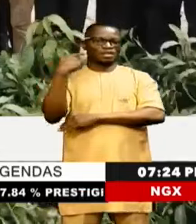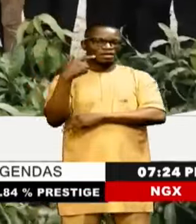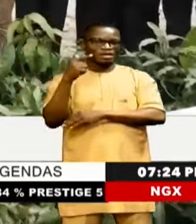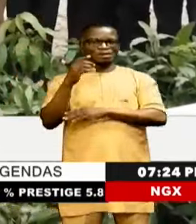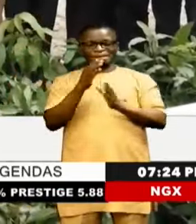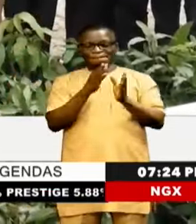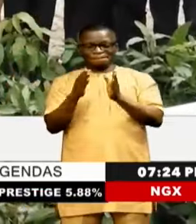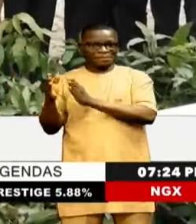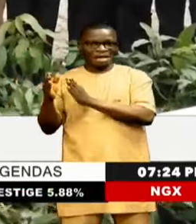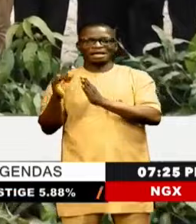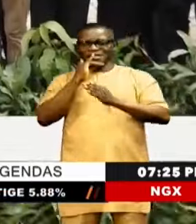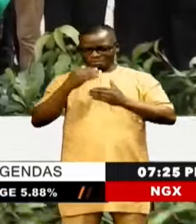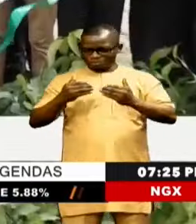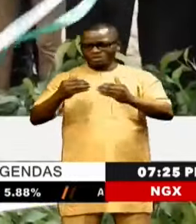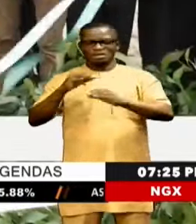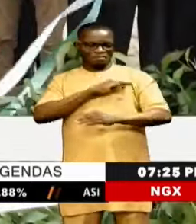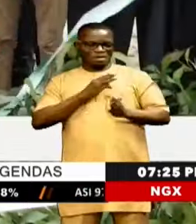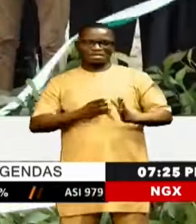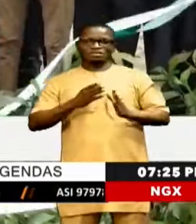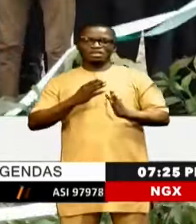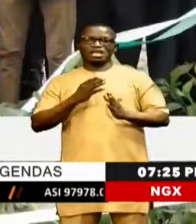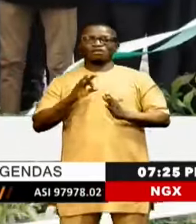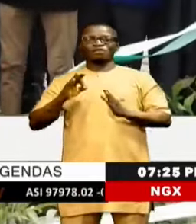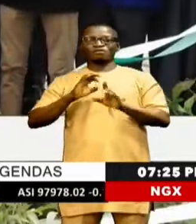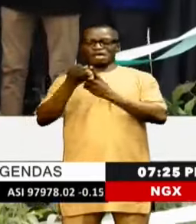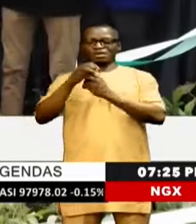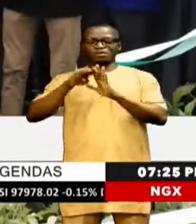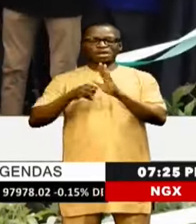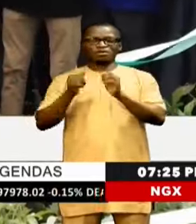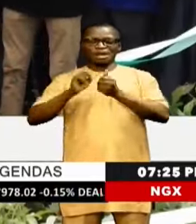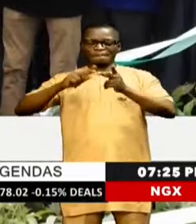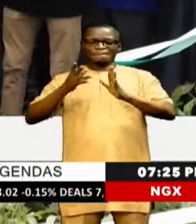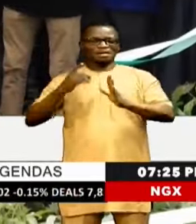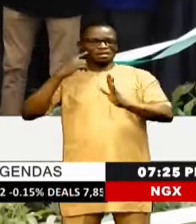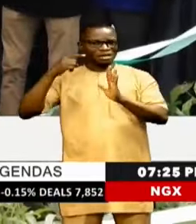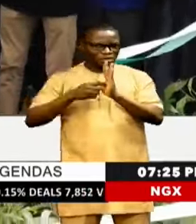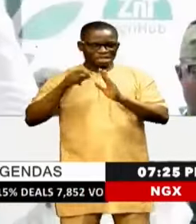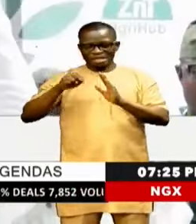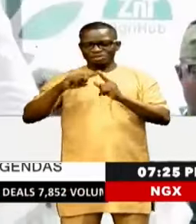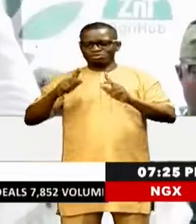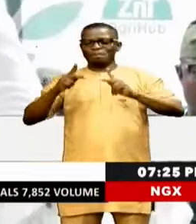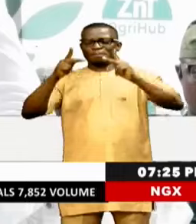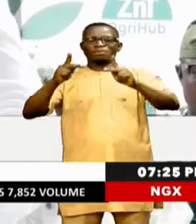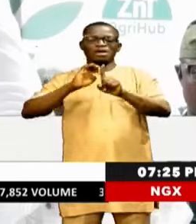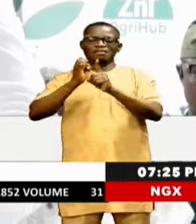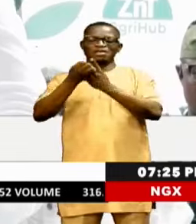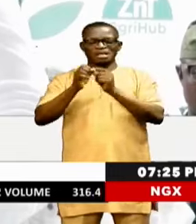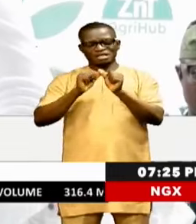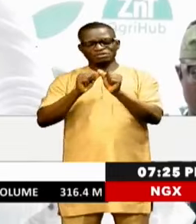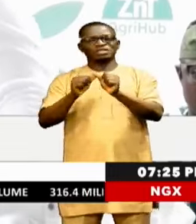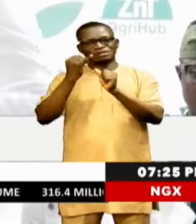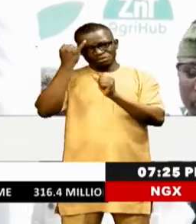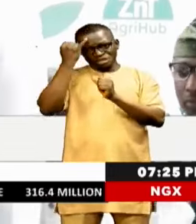The Ministry of Environment, aka CONET, and their partners acknowledge the need to promote environmentally sustainable